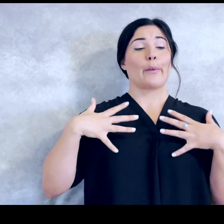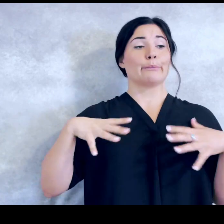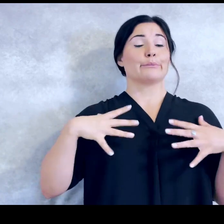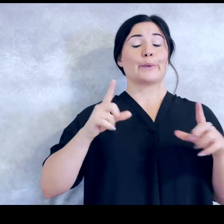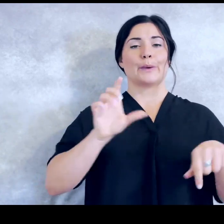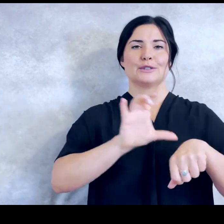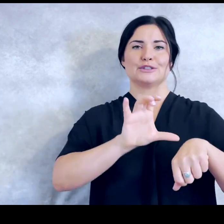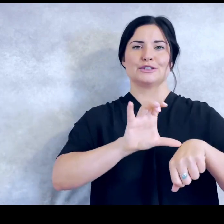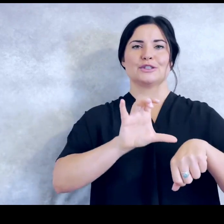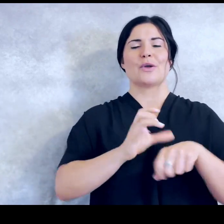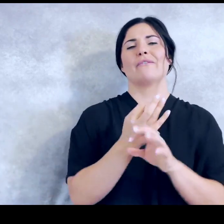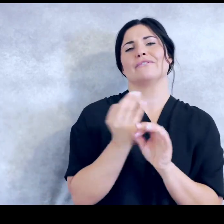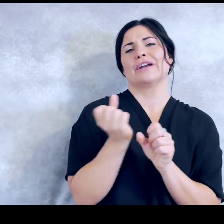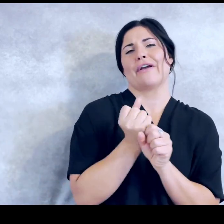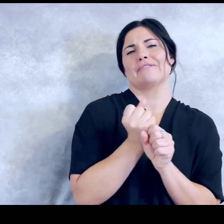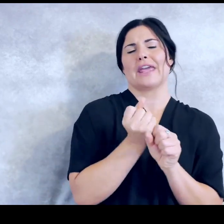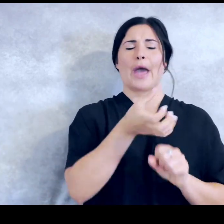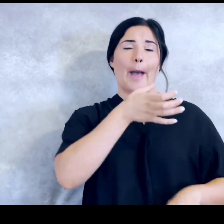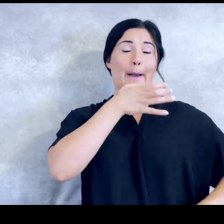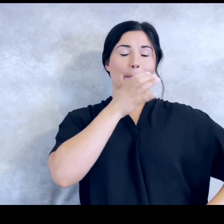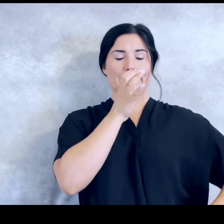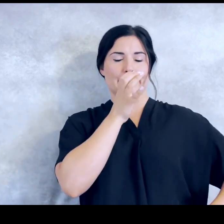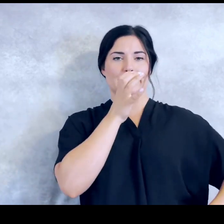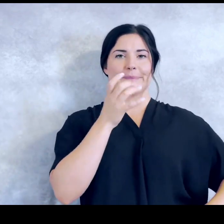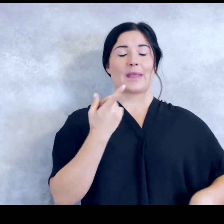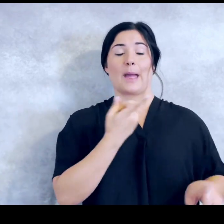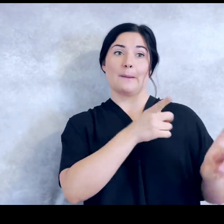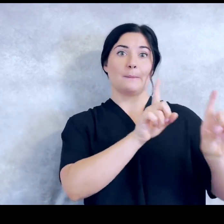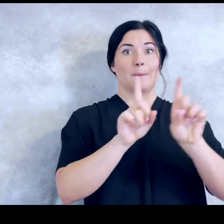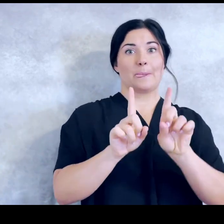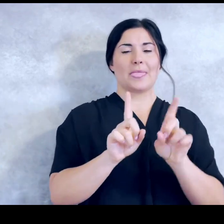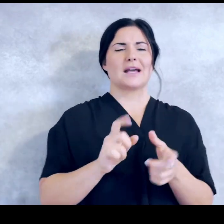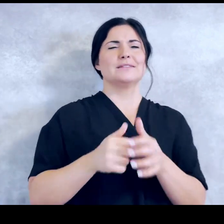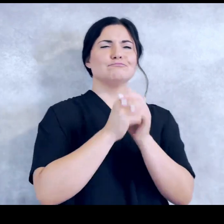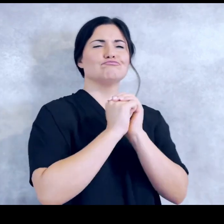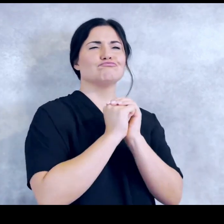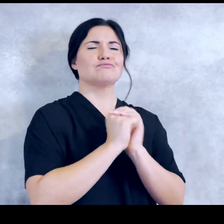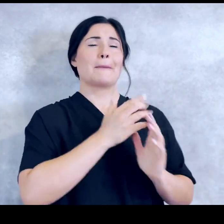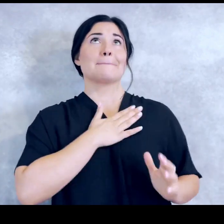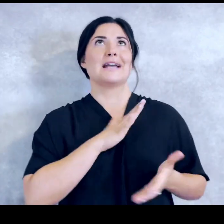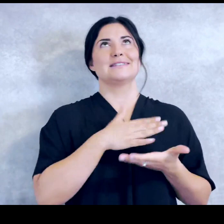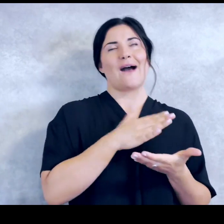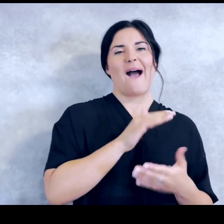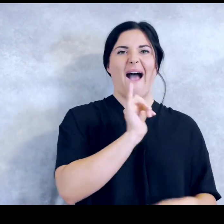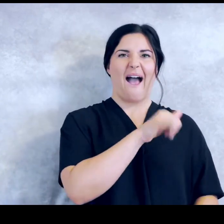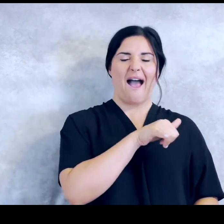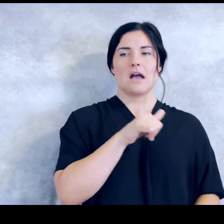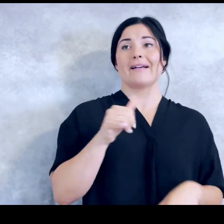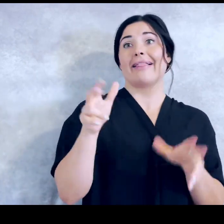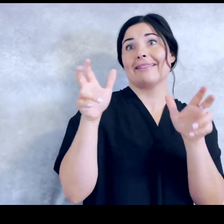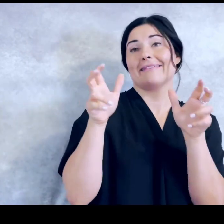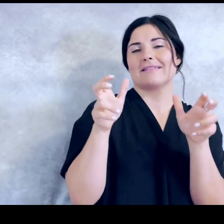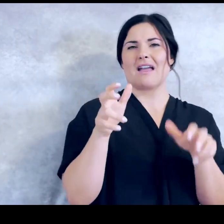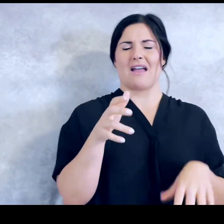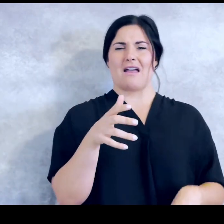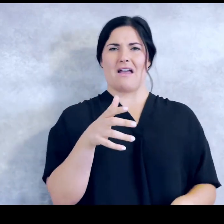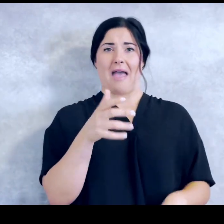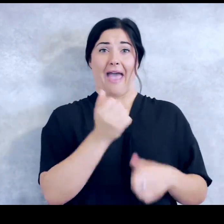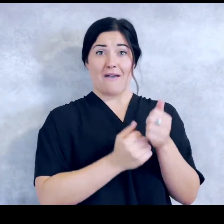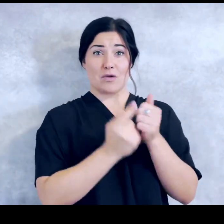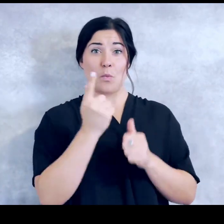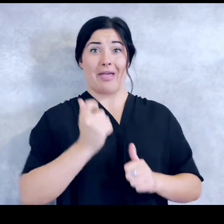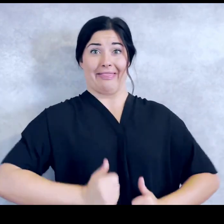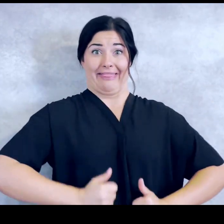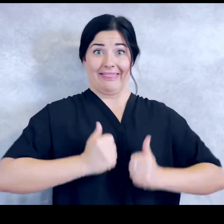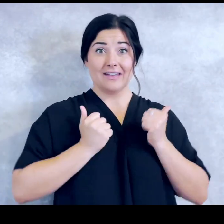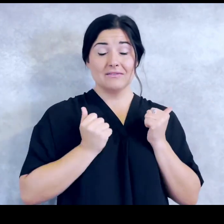We get the outfit on Sunday. We go get the free coffee in the lobby. We hopefully get to sing my song, listen to the message. But I don't